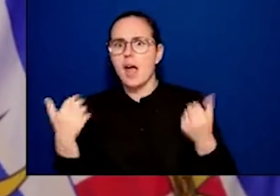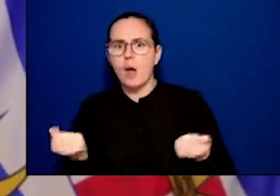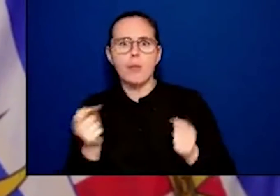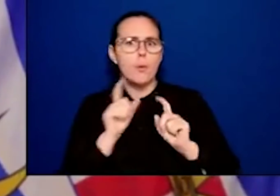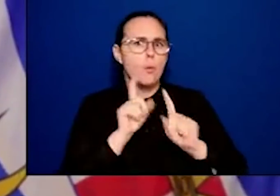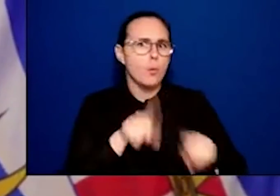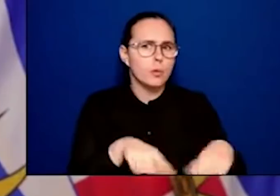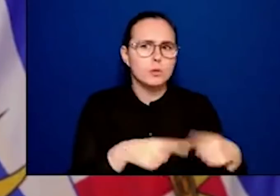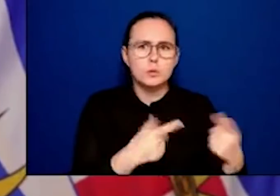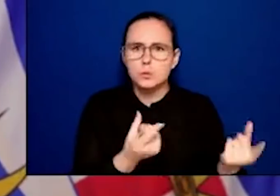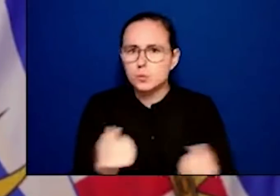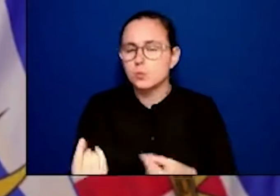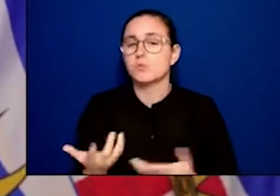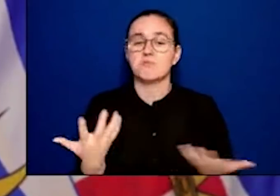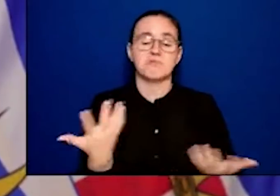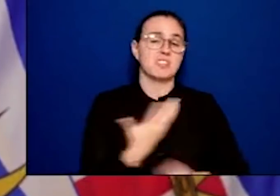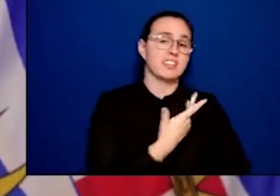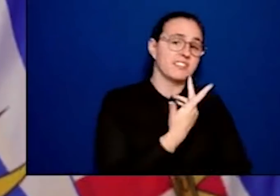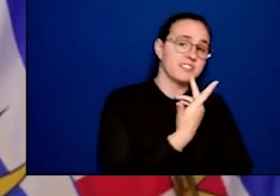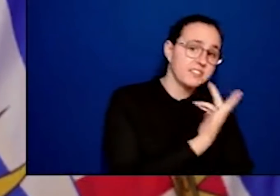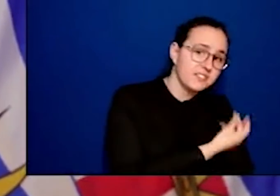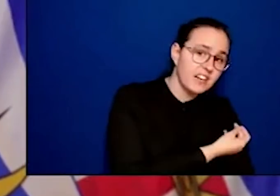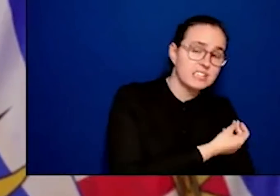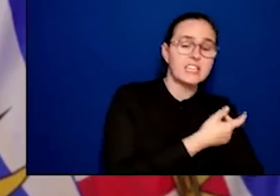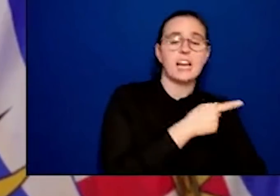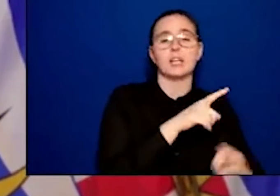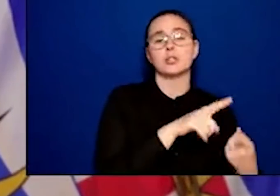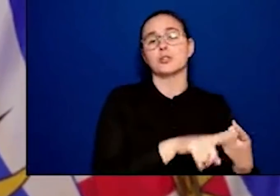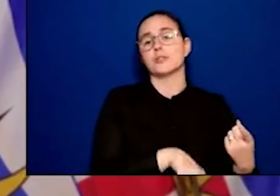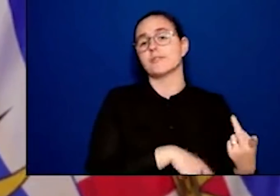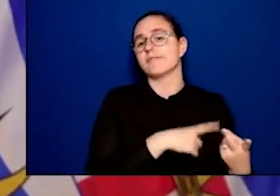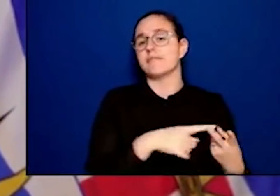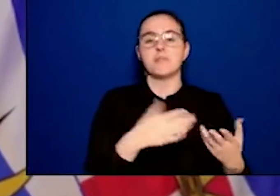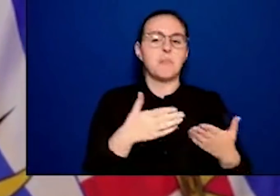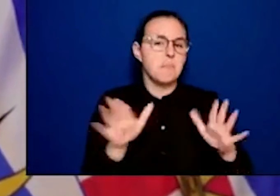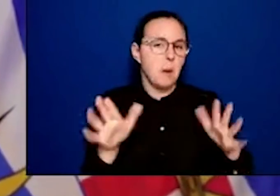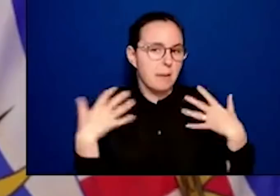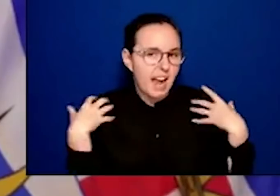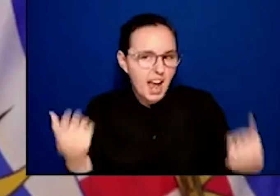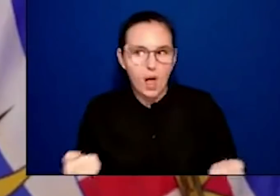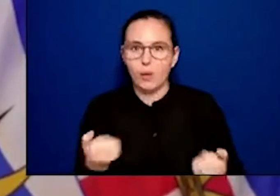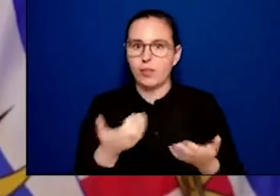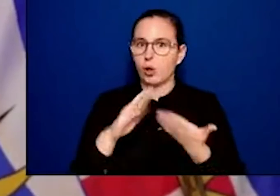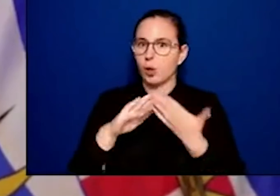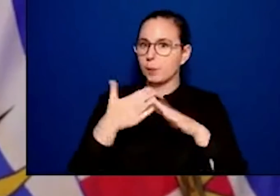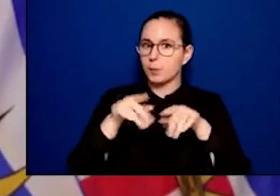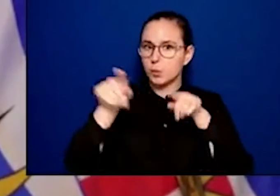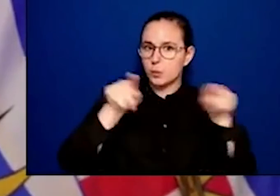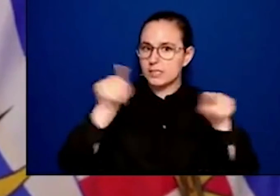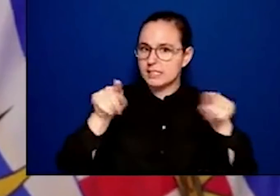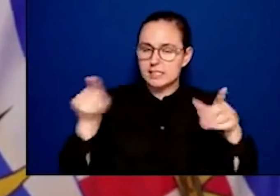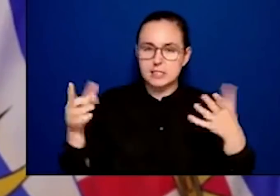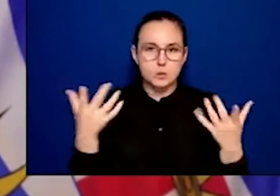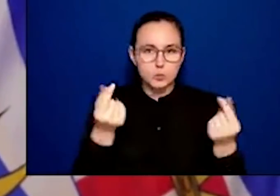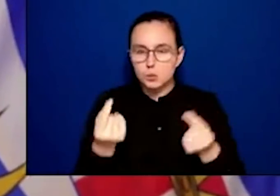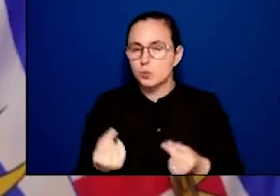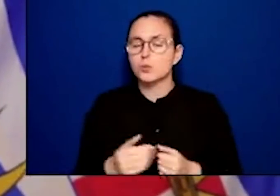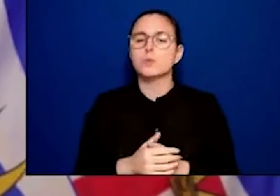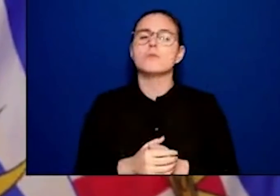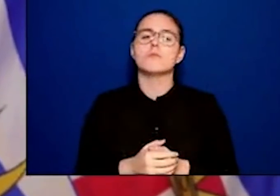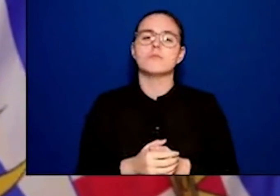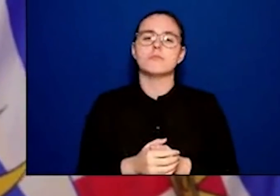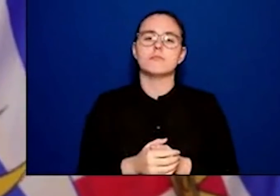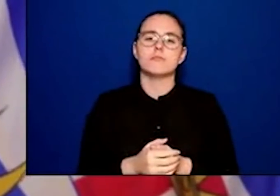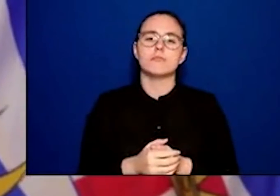issues, as well as the public health community response. As I don't need to say